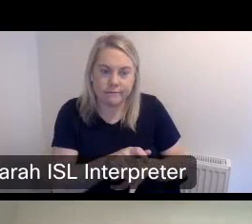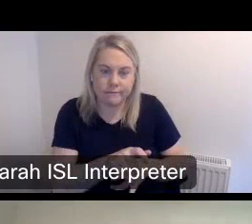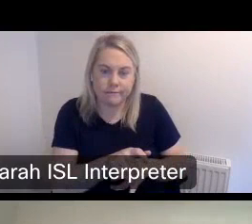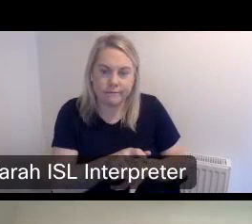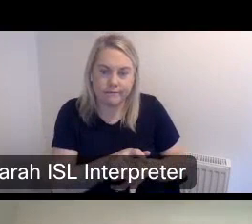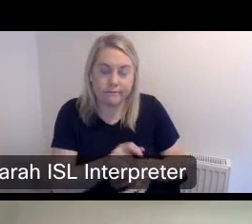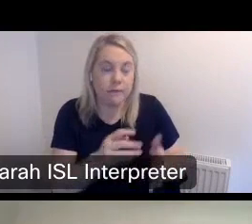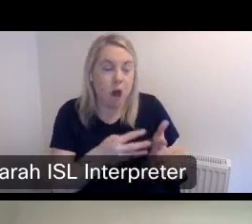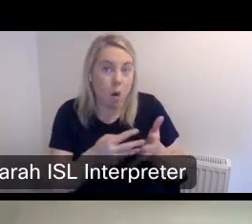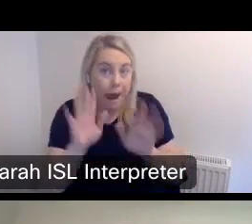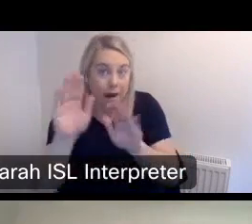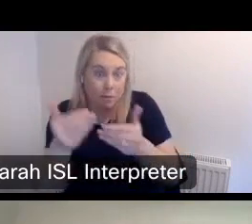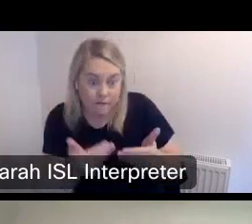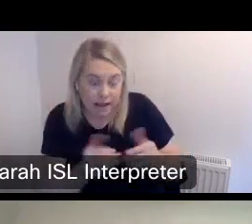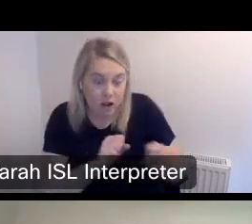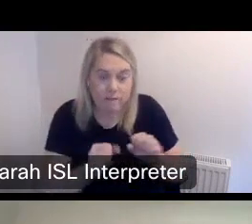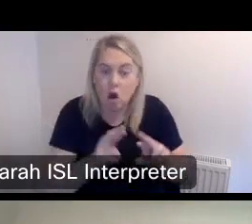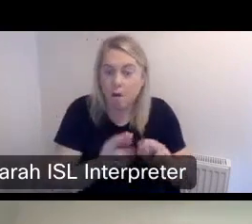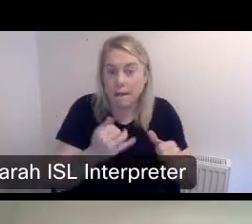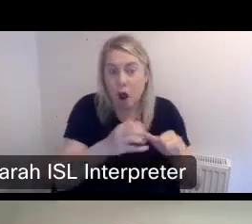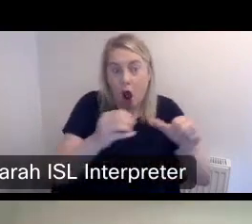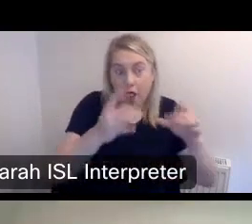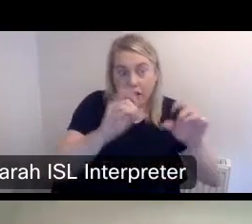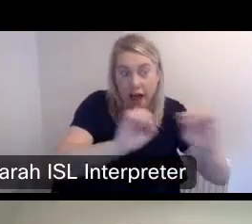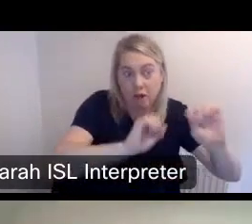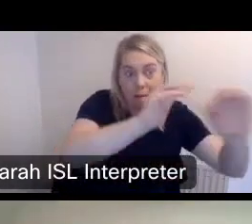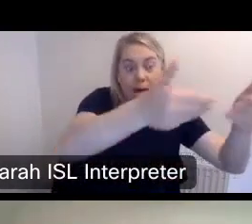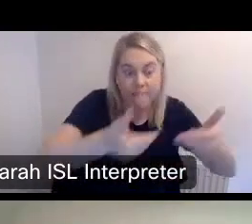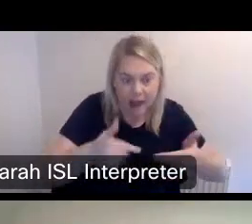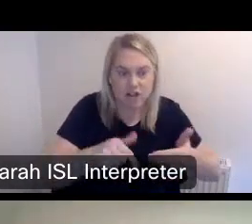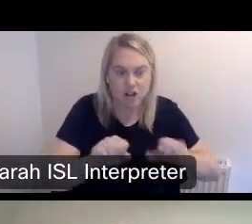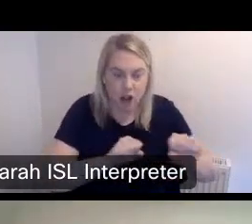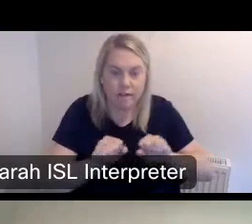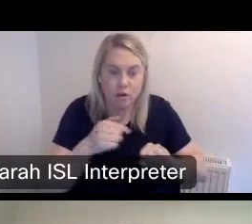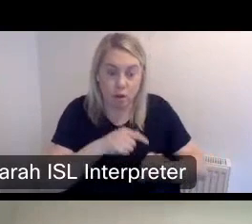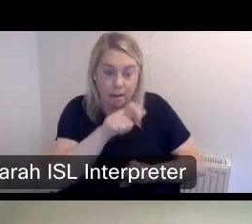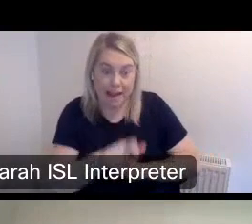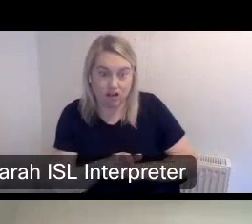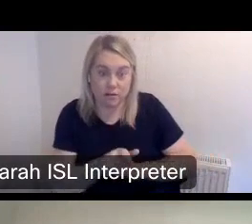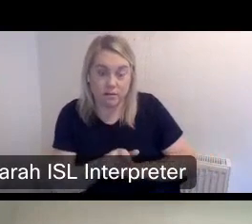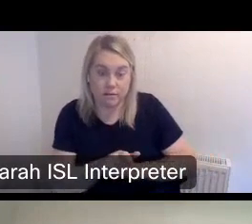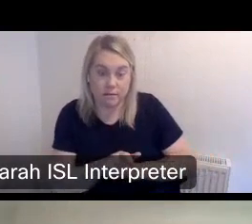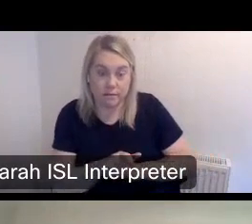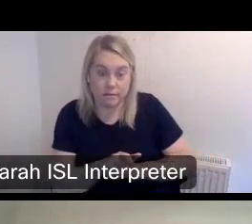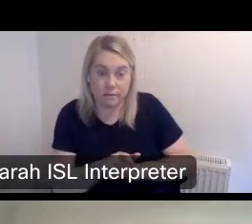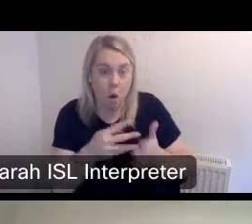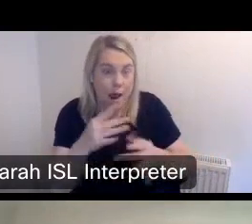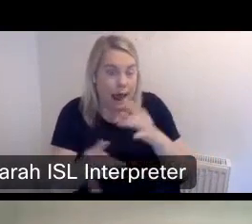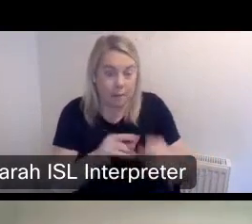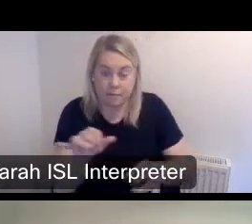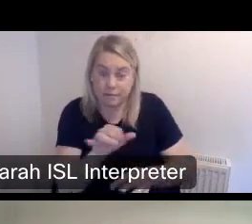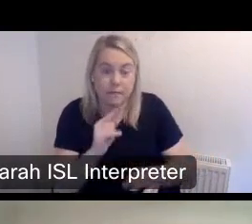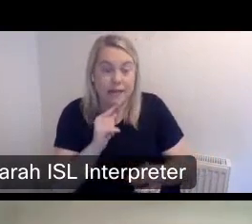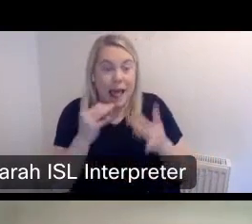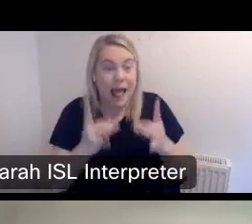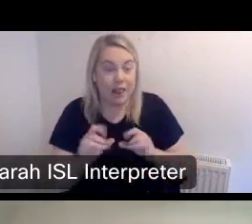provider was providing that service or another health service provider was providing a health service to that patient, the health service provider